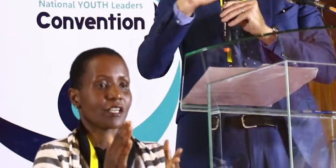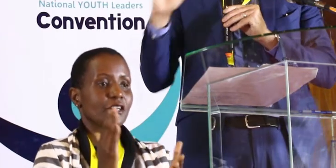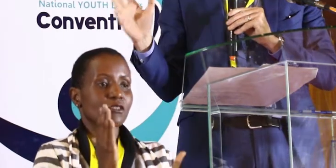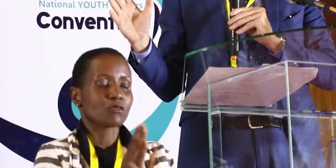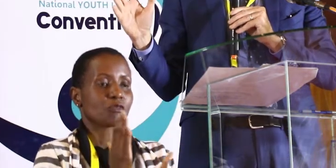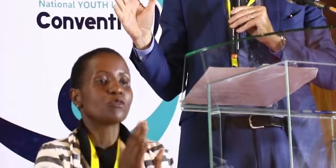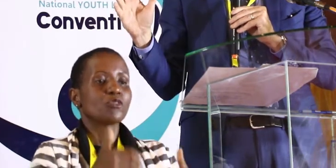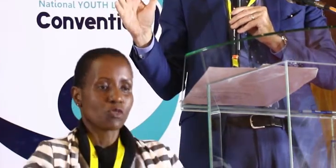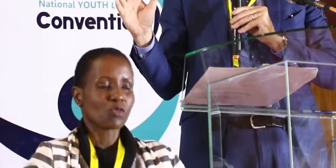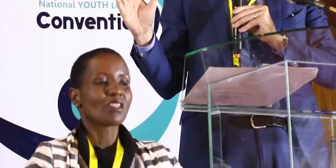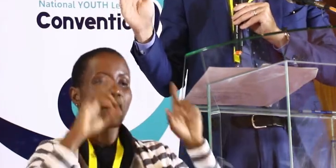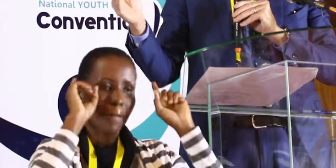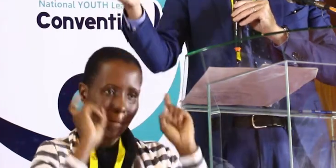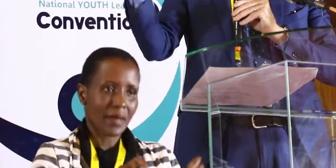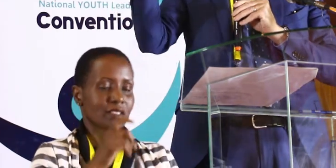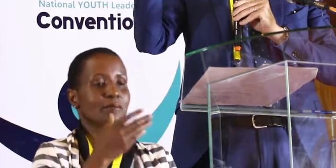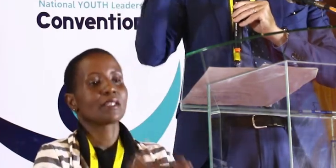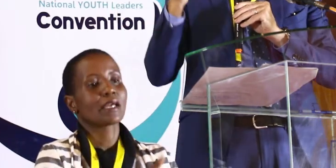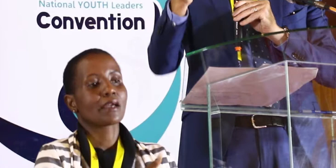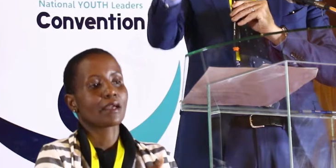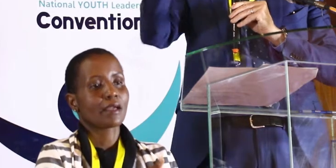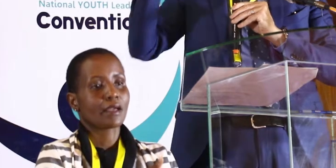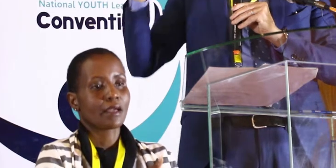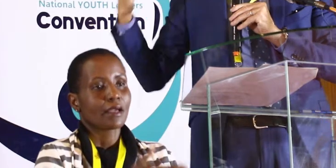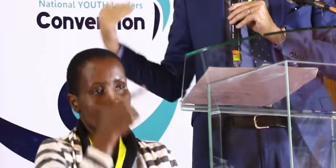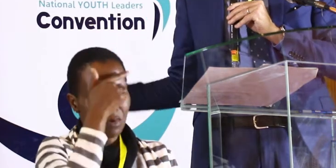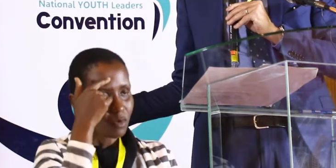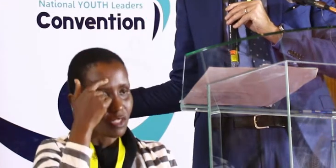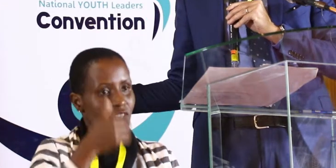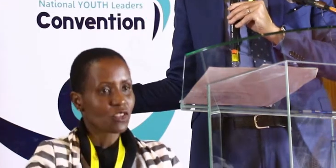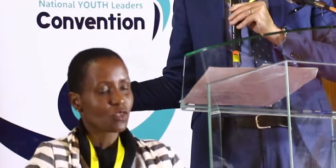youth has to be there, because you are not defending